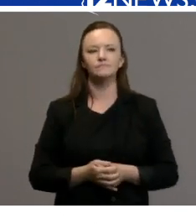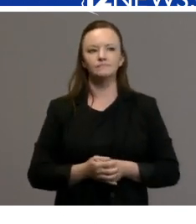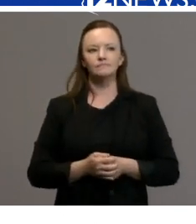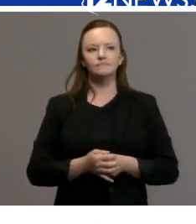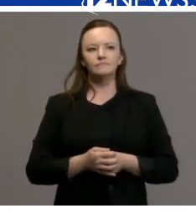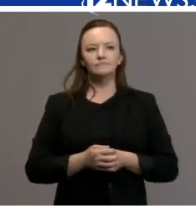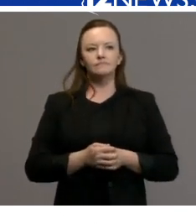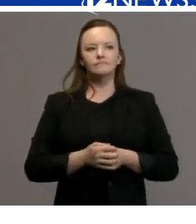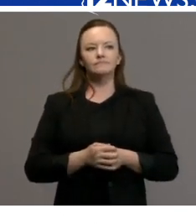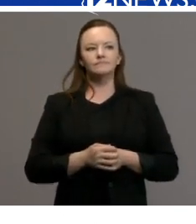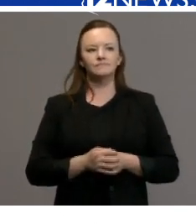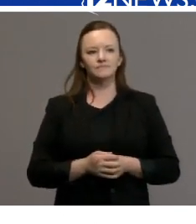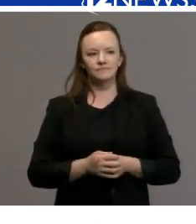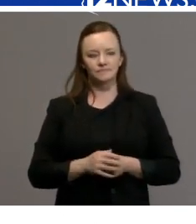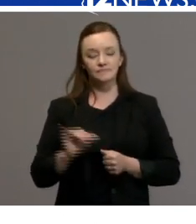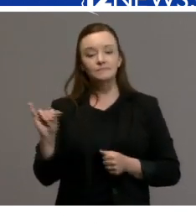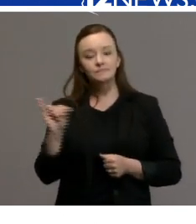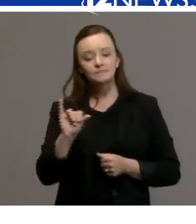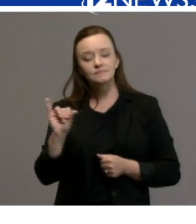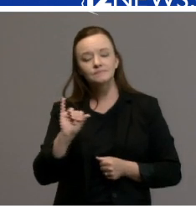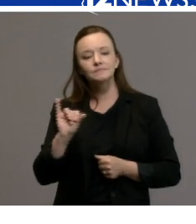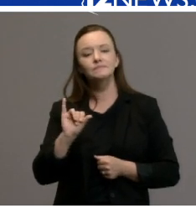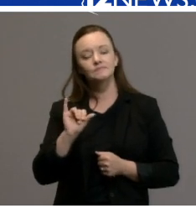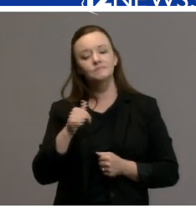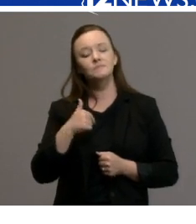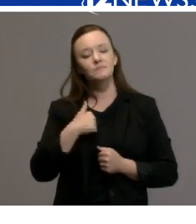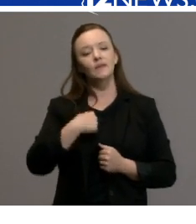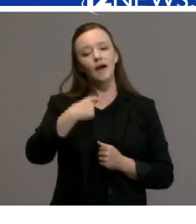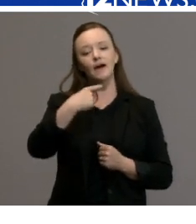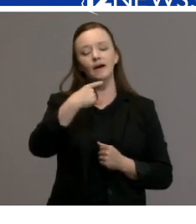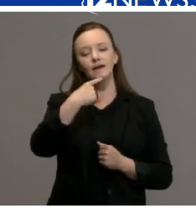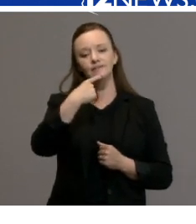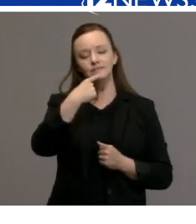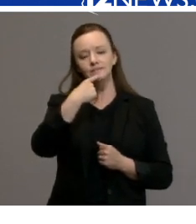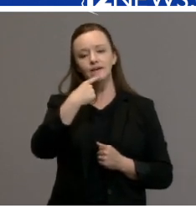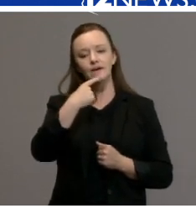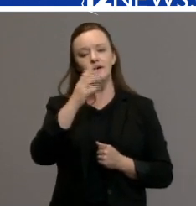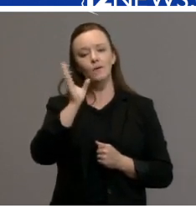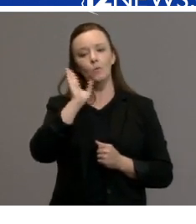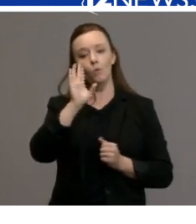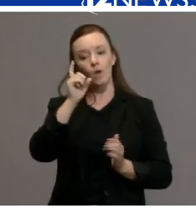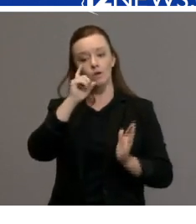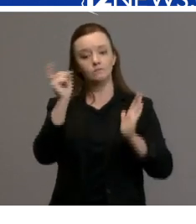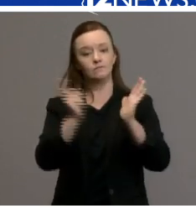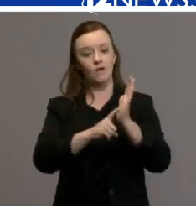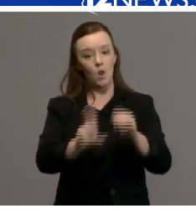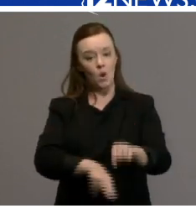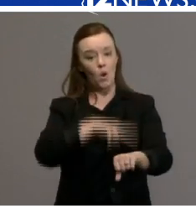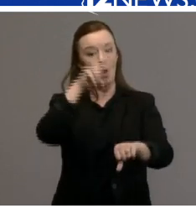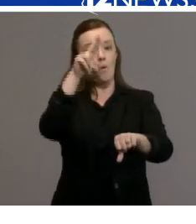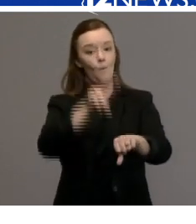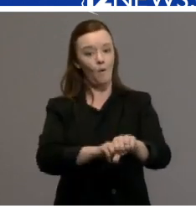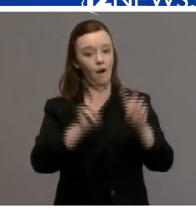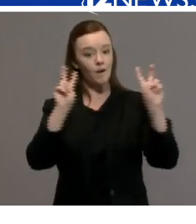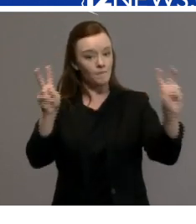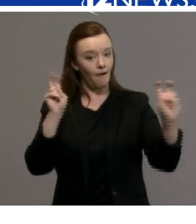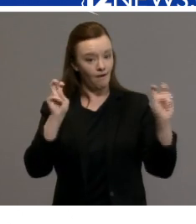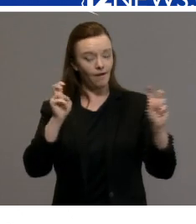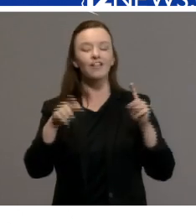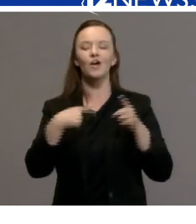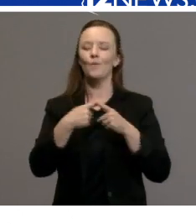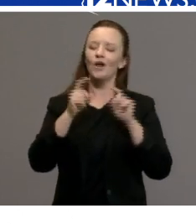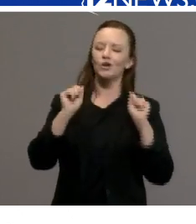In addition, I said that things would be getting back to normal when somebody could say play ball or batter